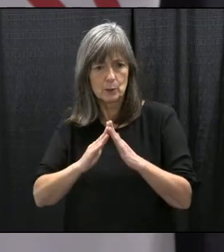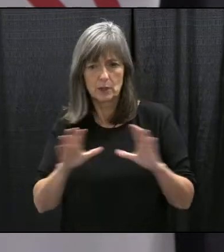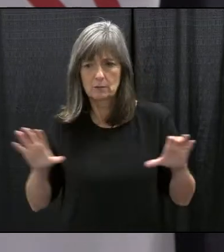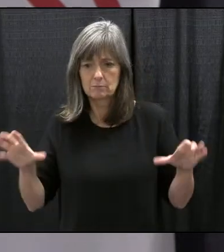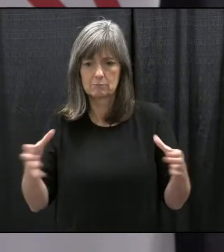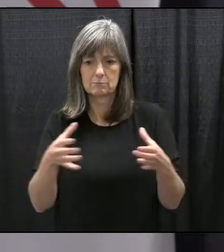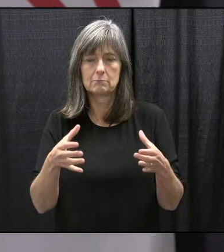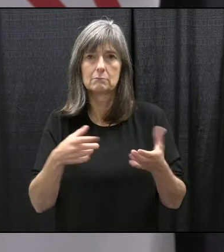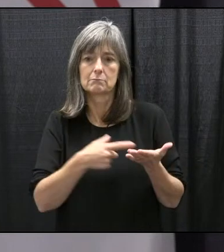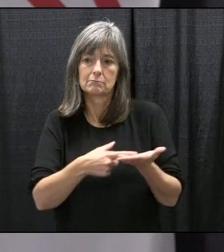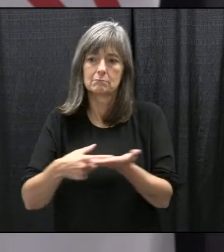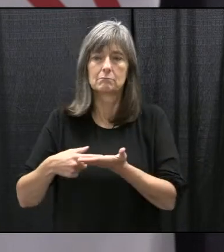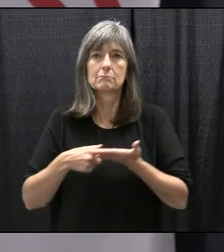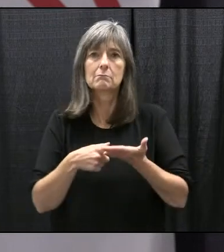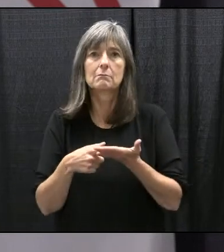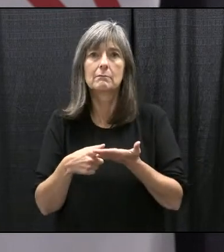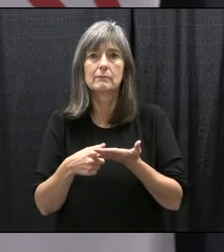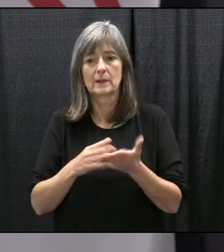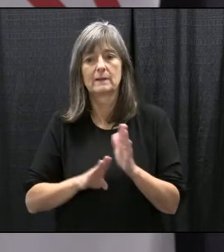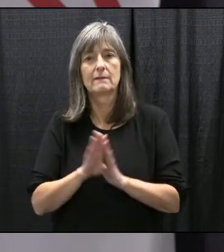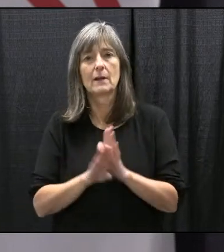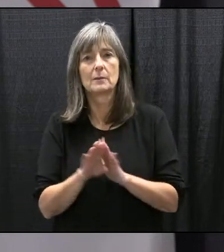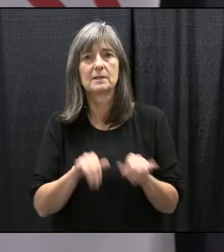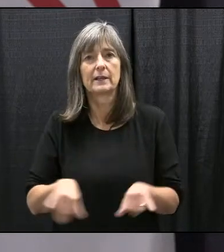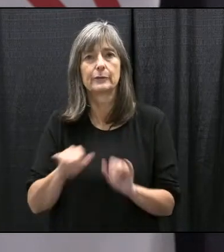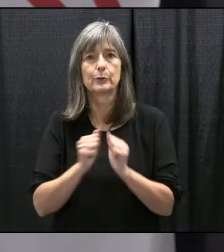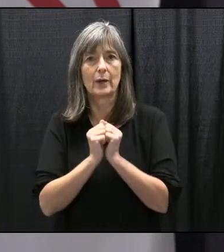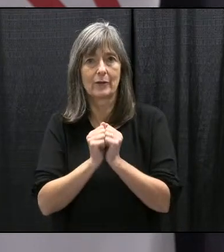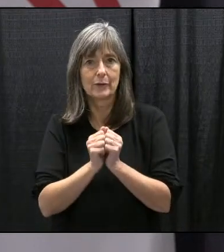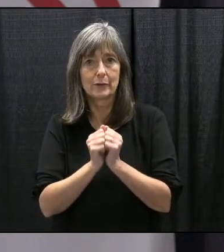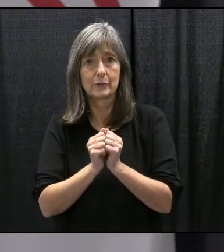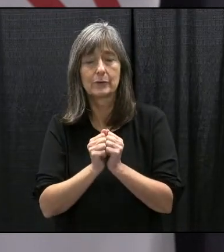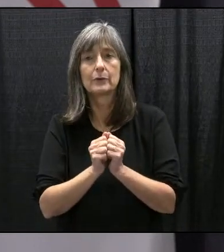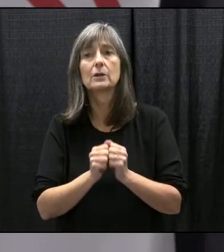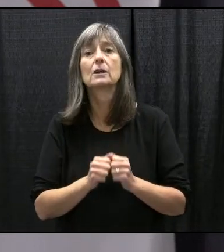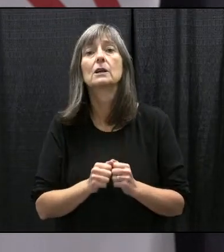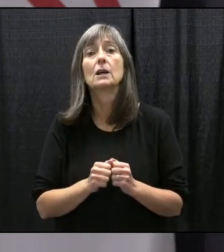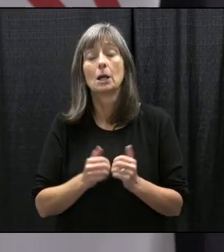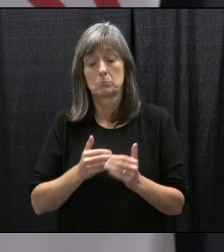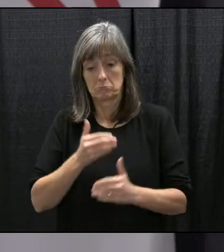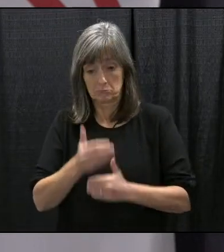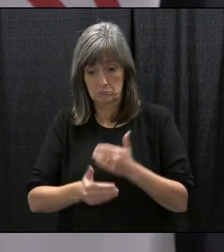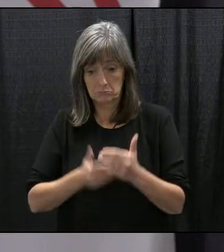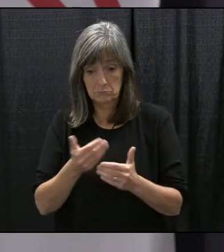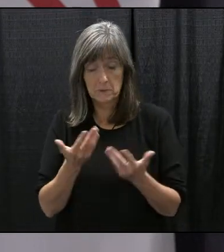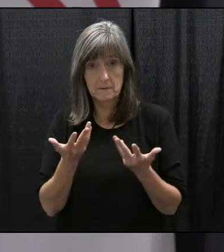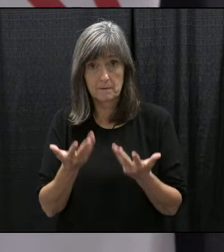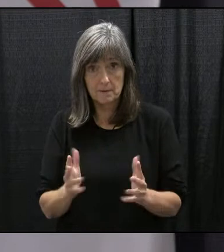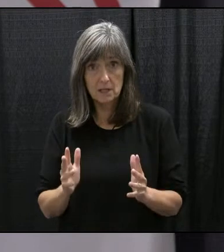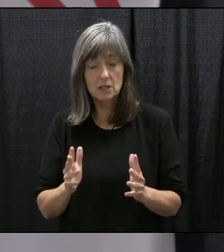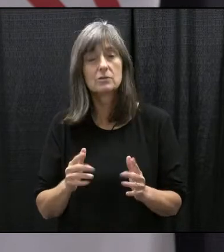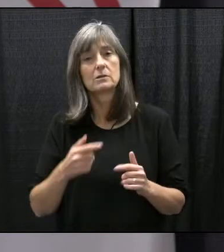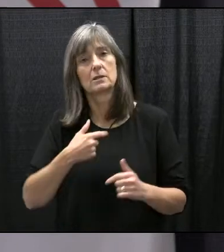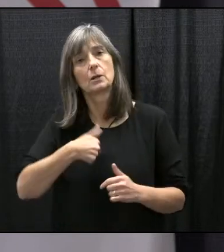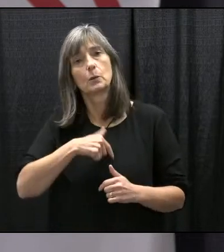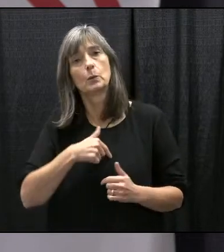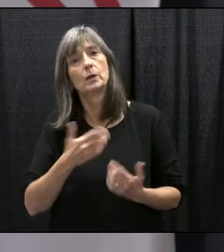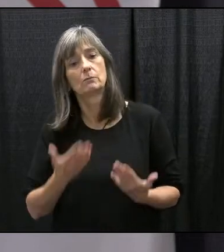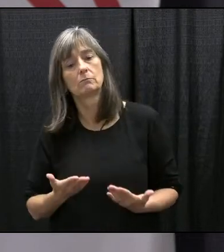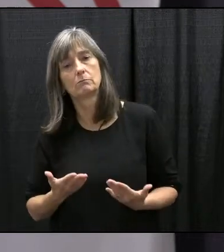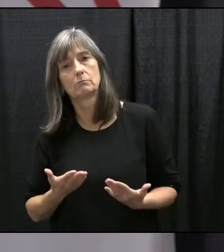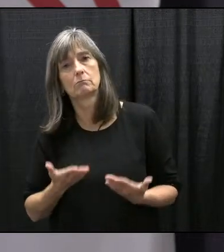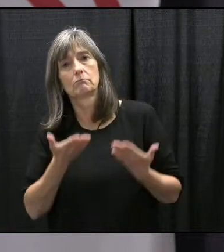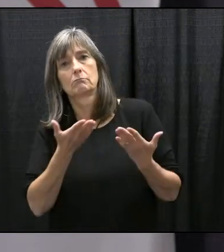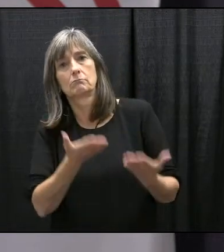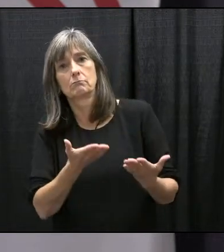standards, engage the business community, and then once that process is completed, make a recommendation